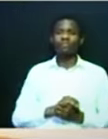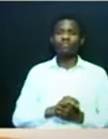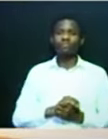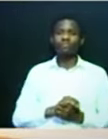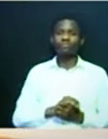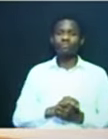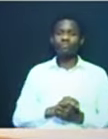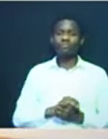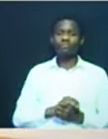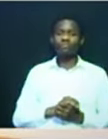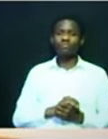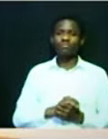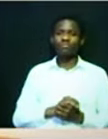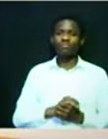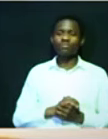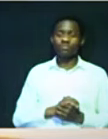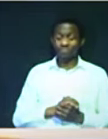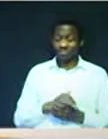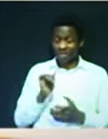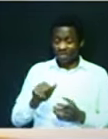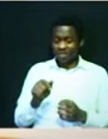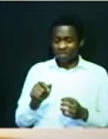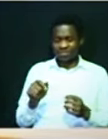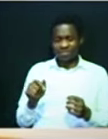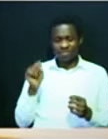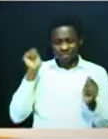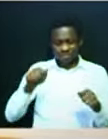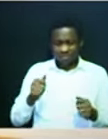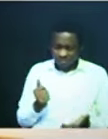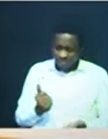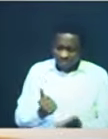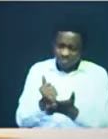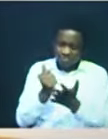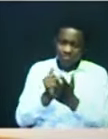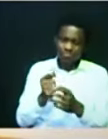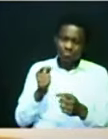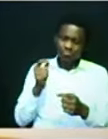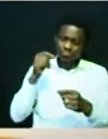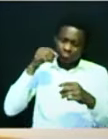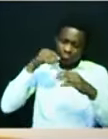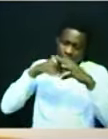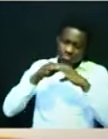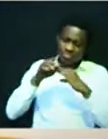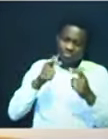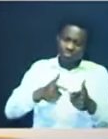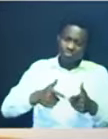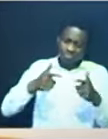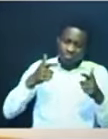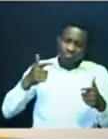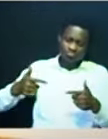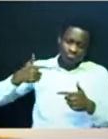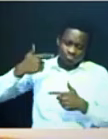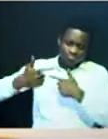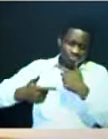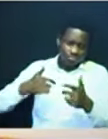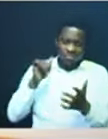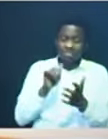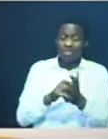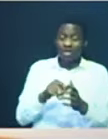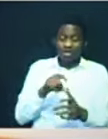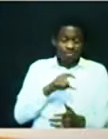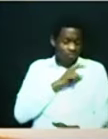It can prepare us into greatness and give us that quality of life that only God can give.